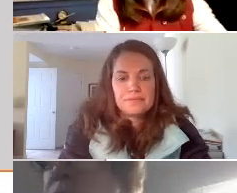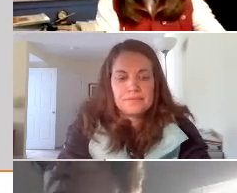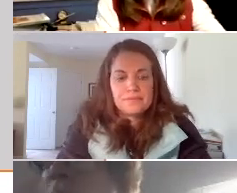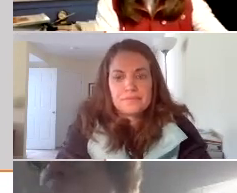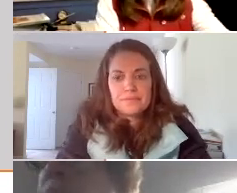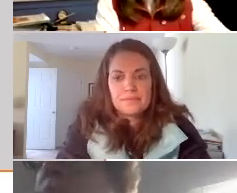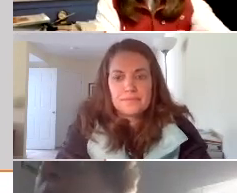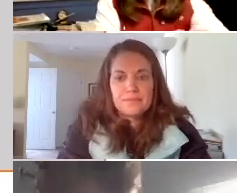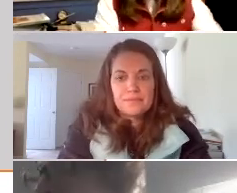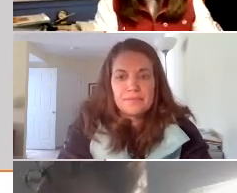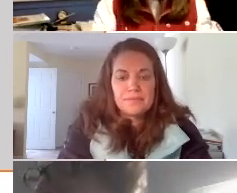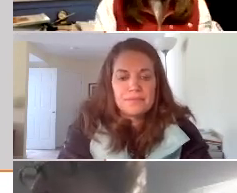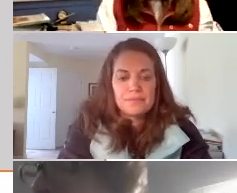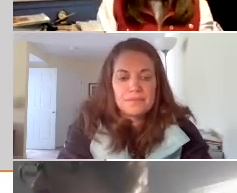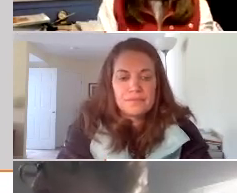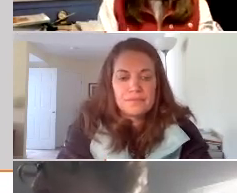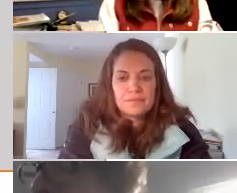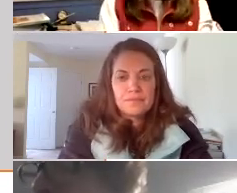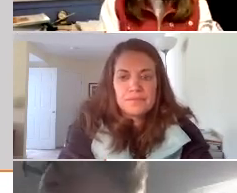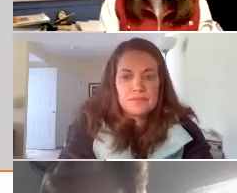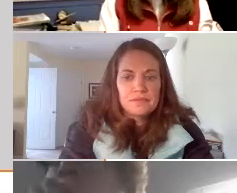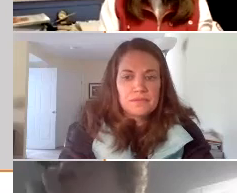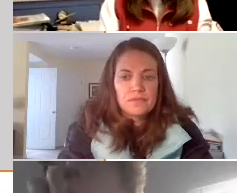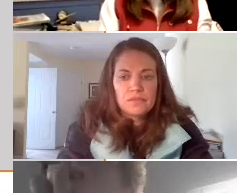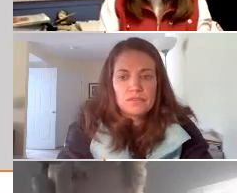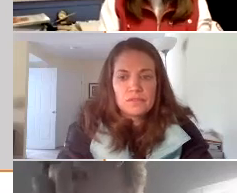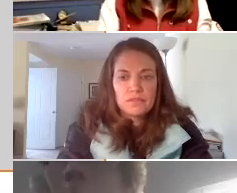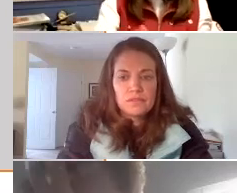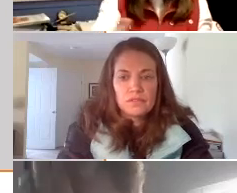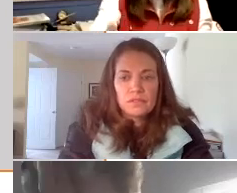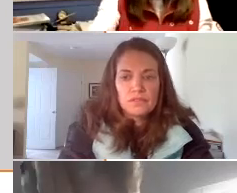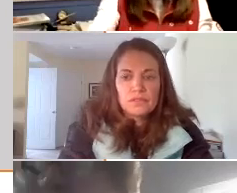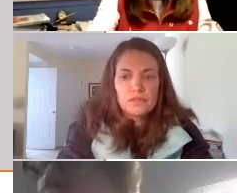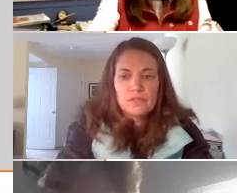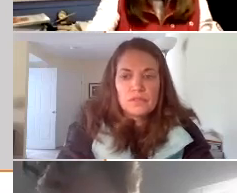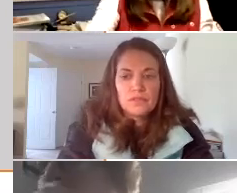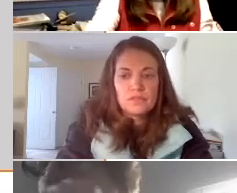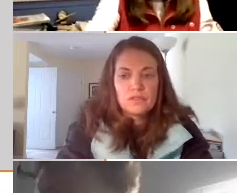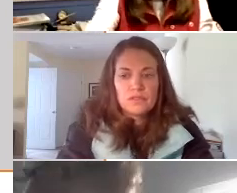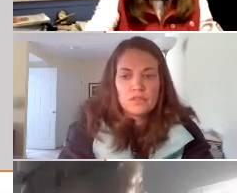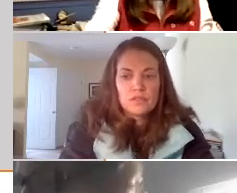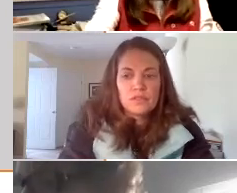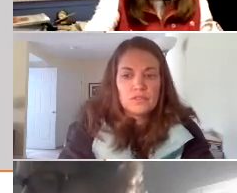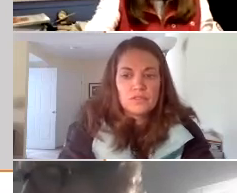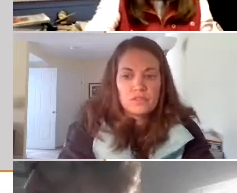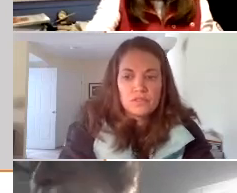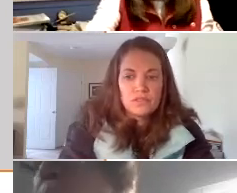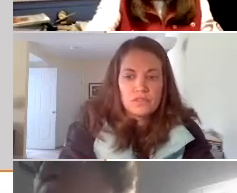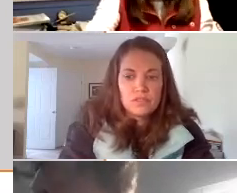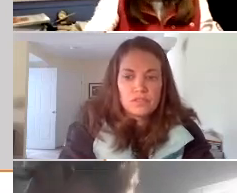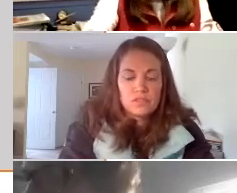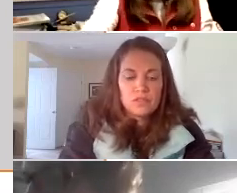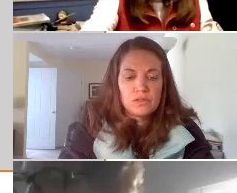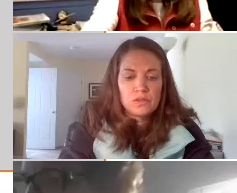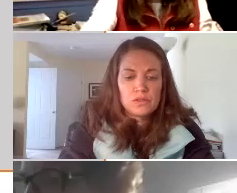progressing through the CVI range, we're going to see them starting to look at things at 2 feet and